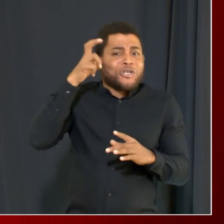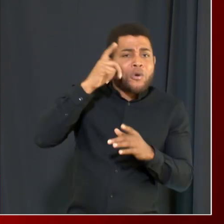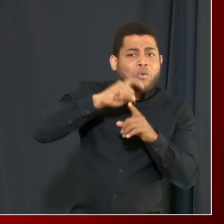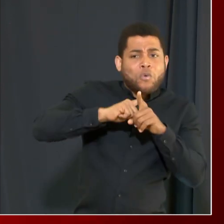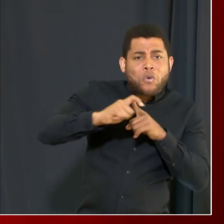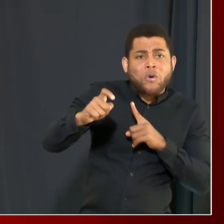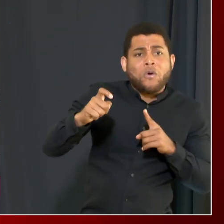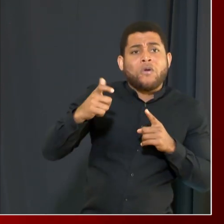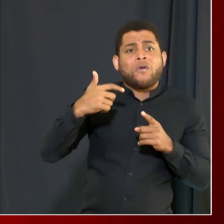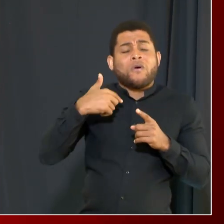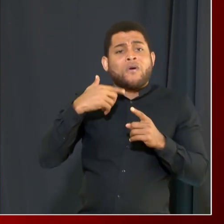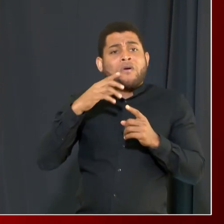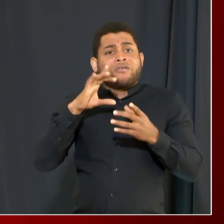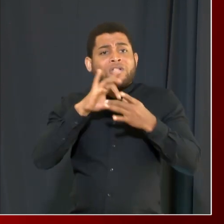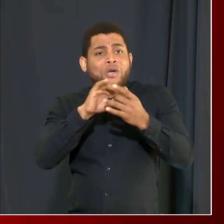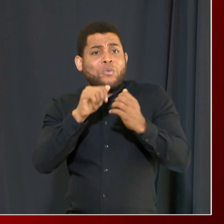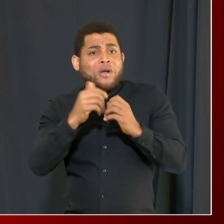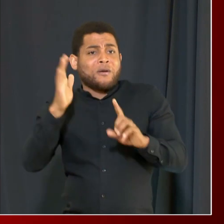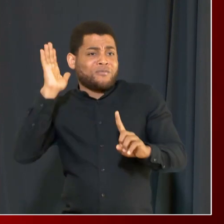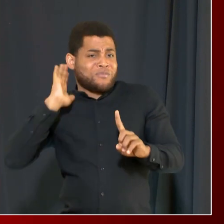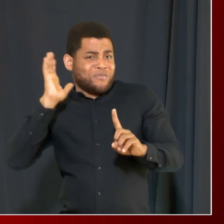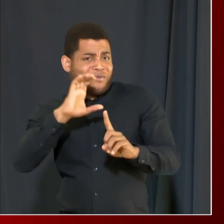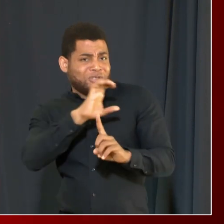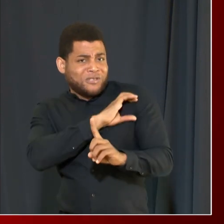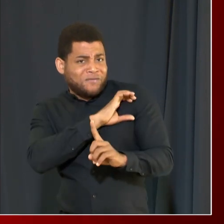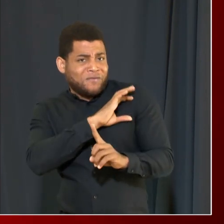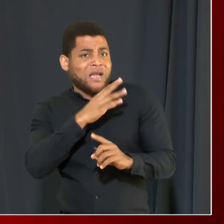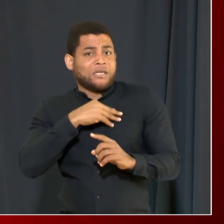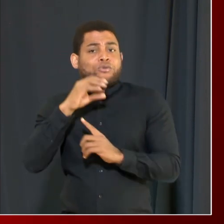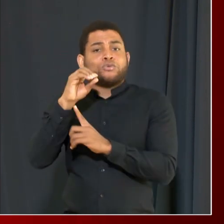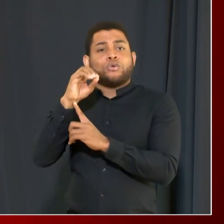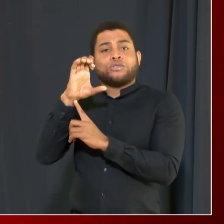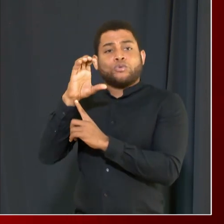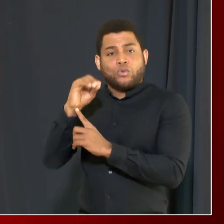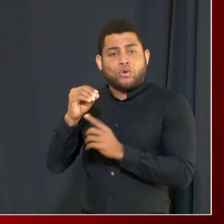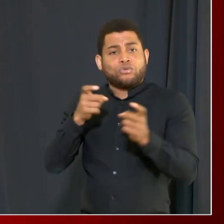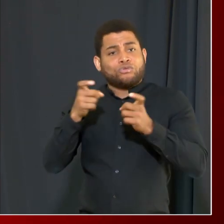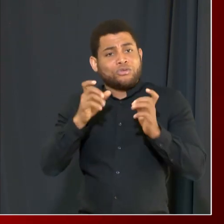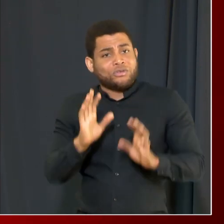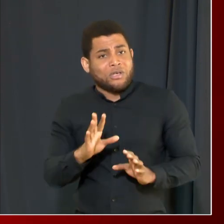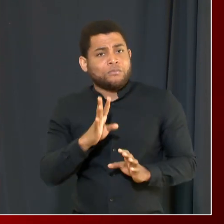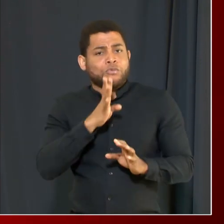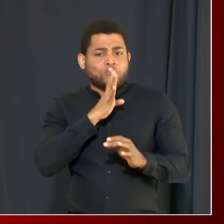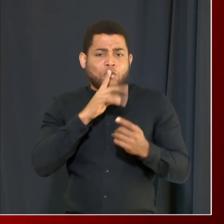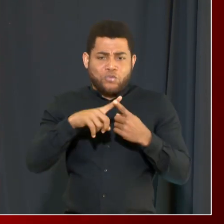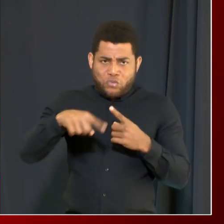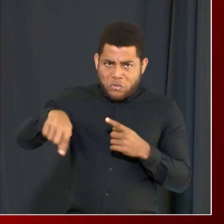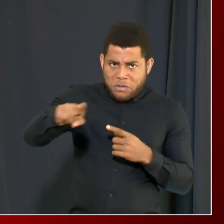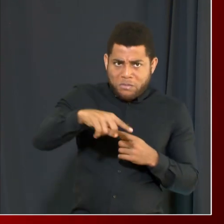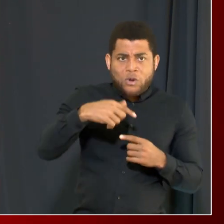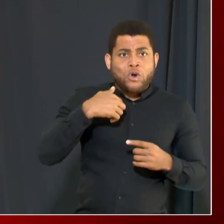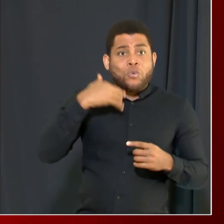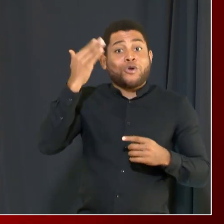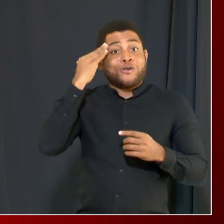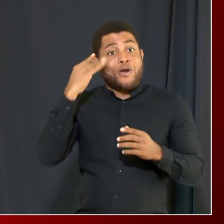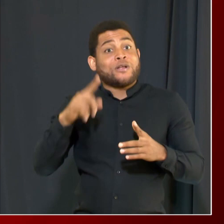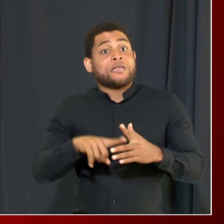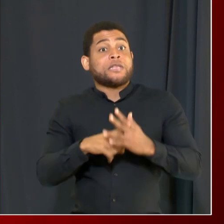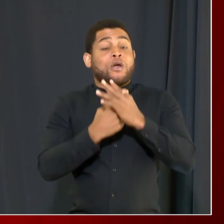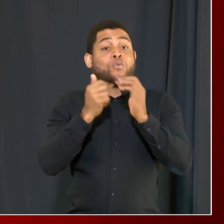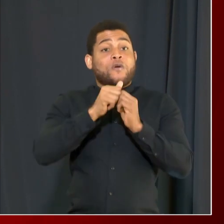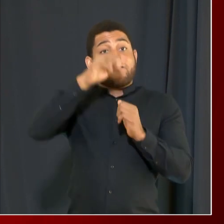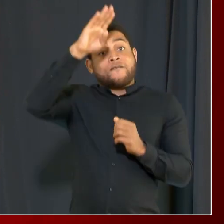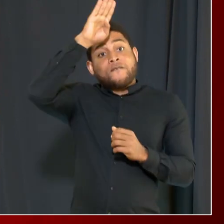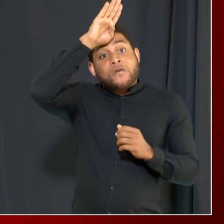fire chief and the OUC director. What we do know is that the original incident, the firefighters at the